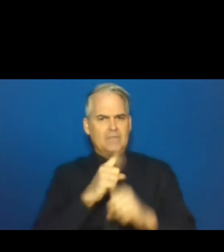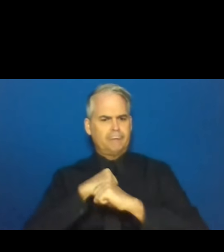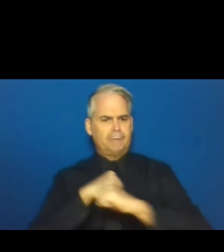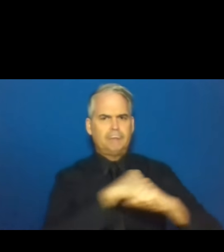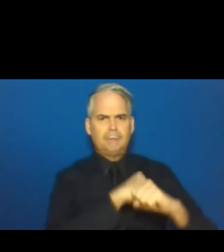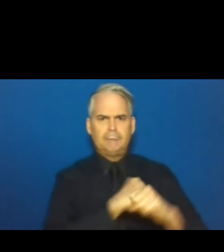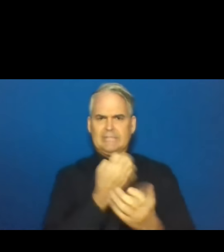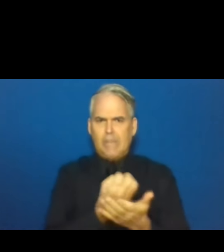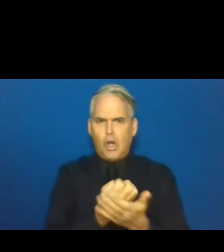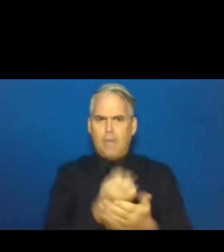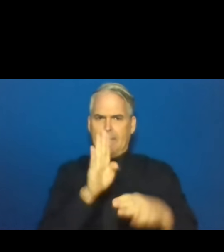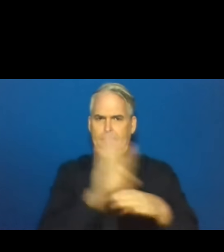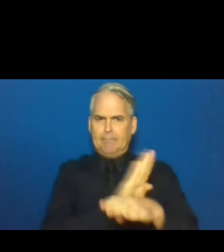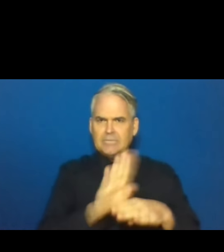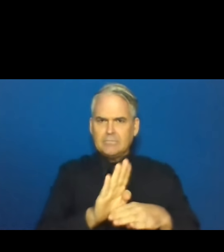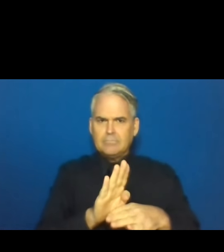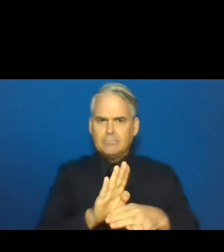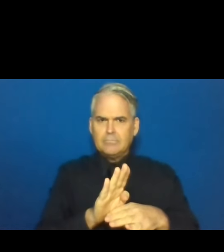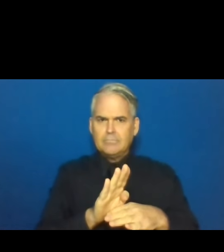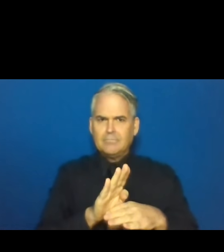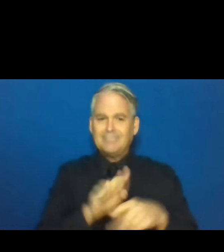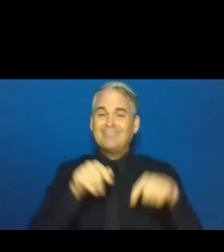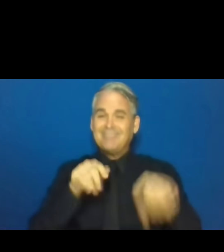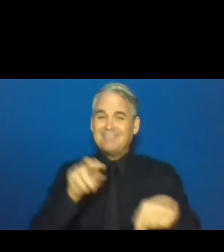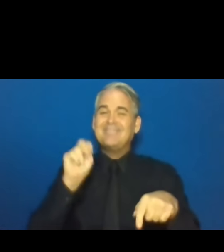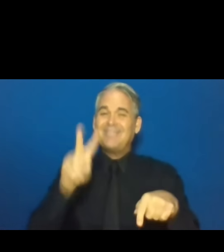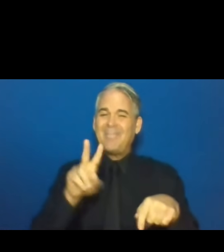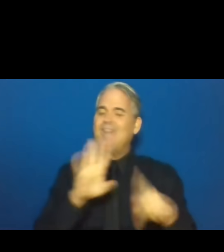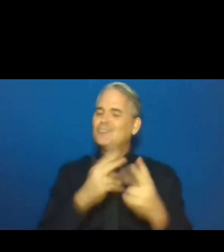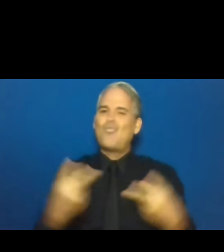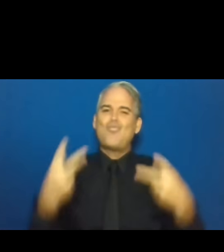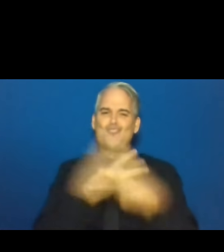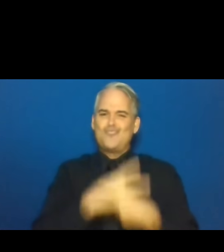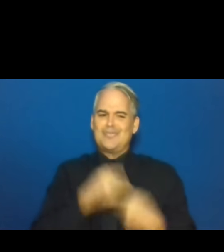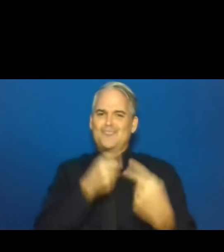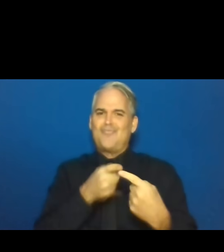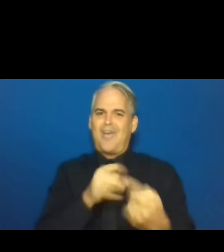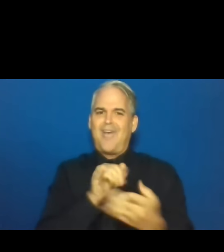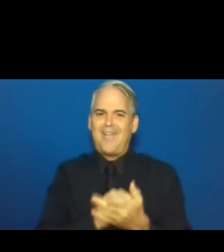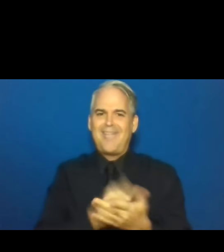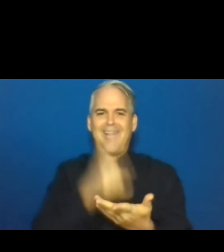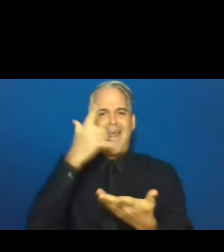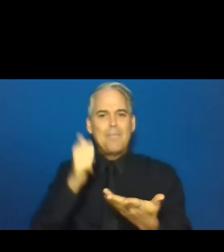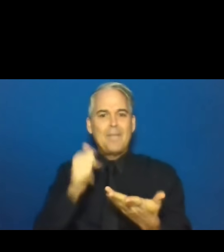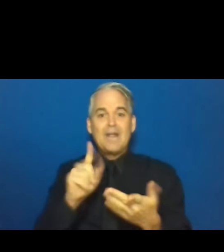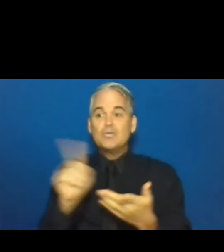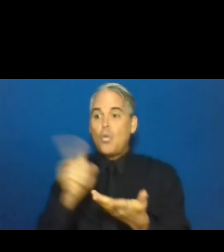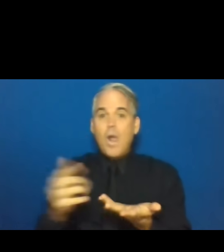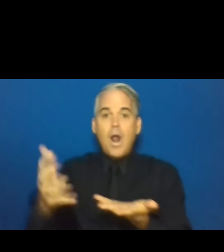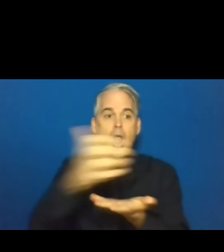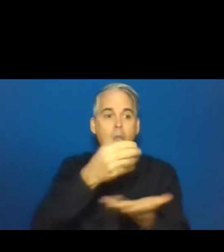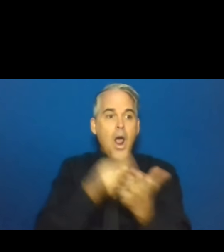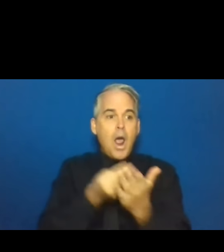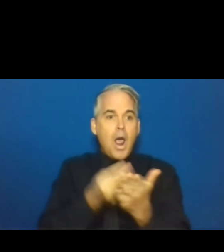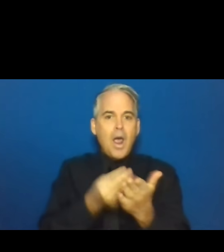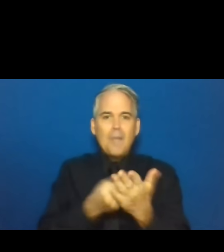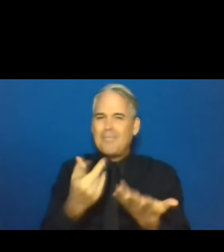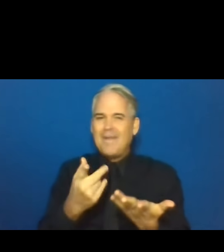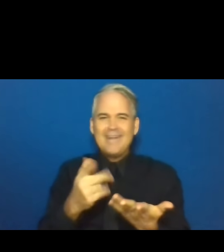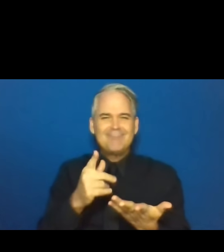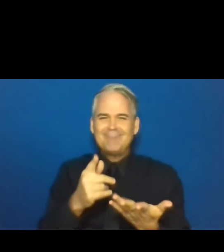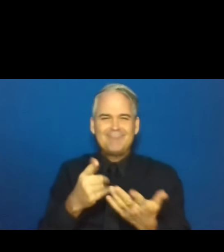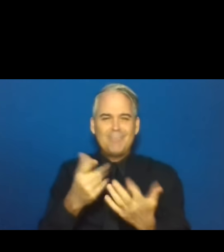state struggles with this more than Nevada due to the lack of diversity in our economy. I've mentioned